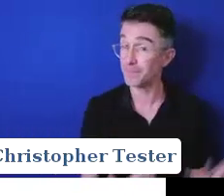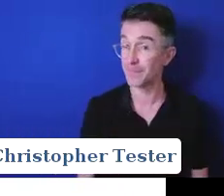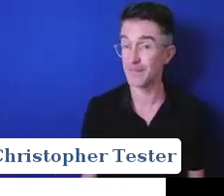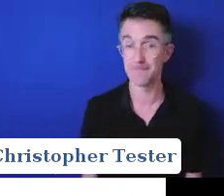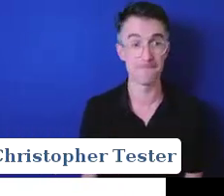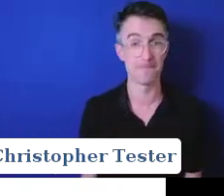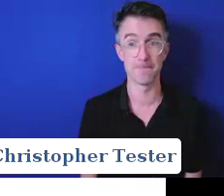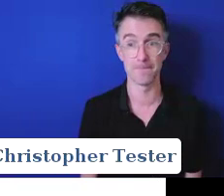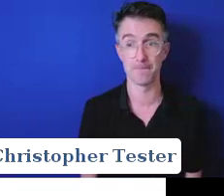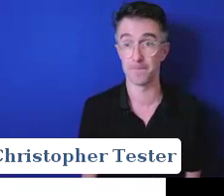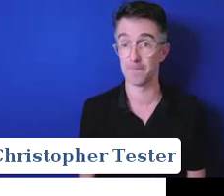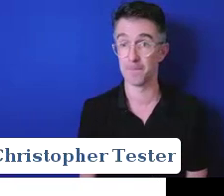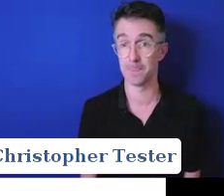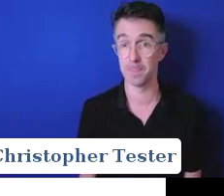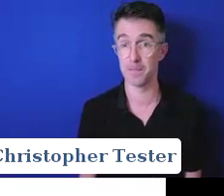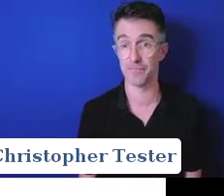Merci.